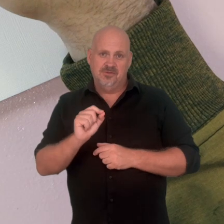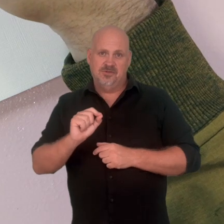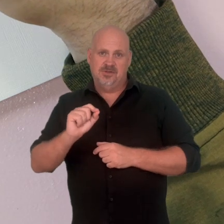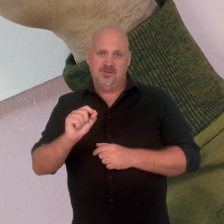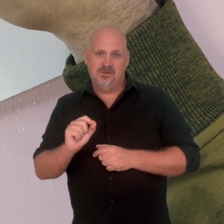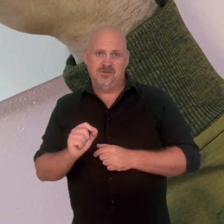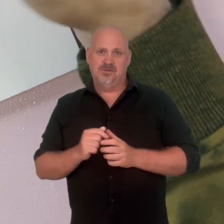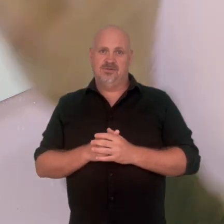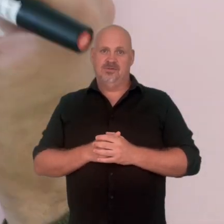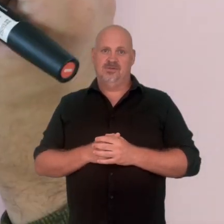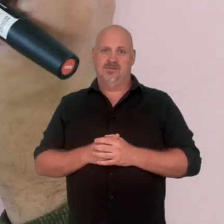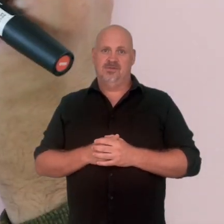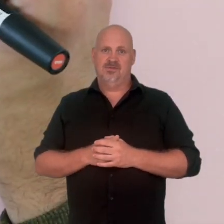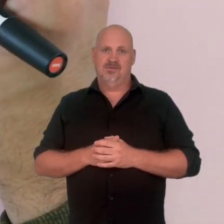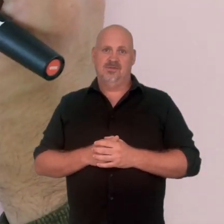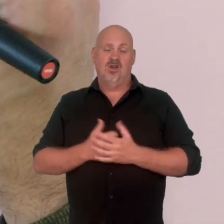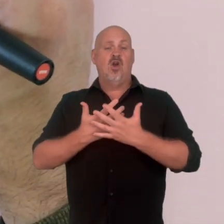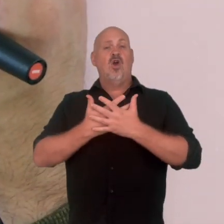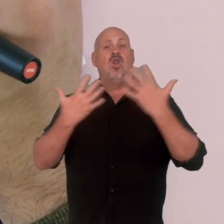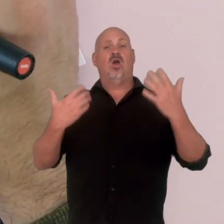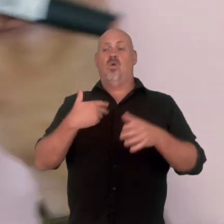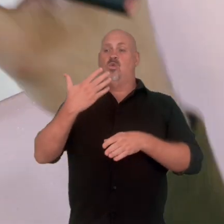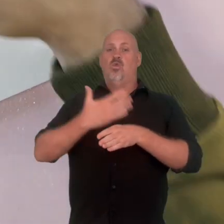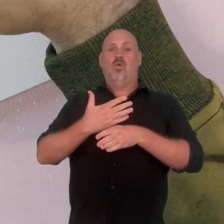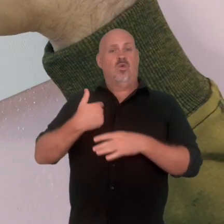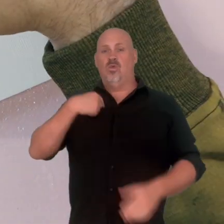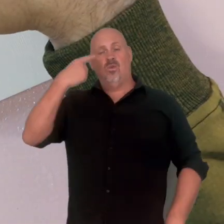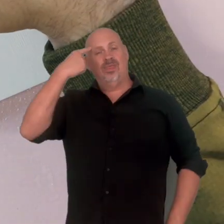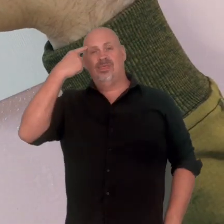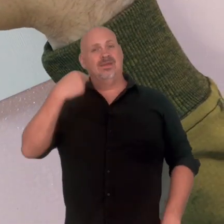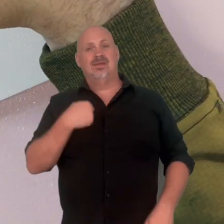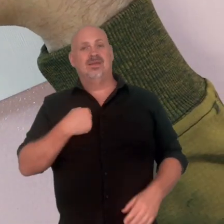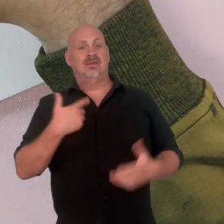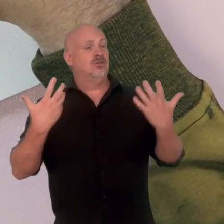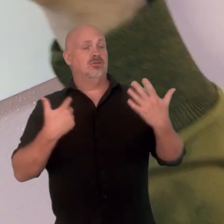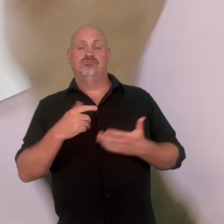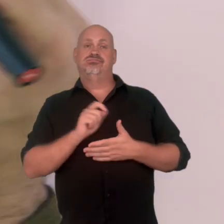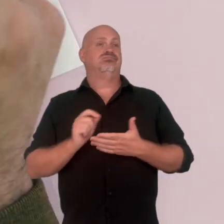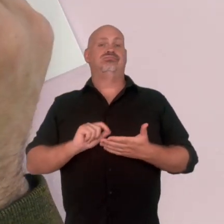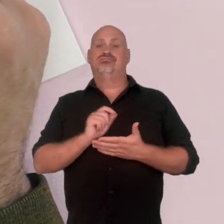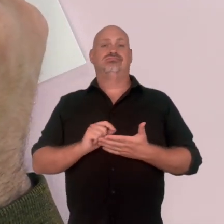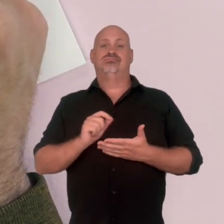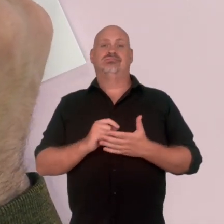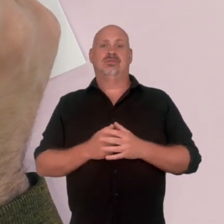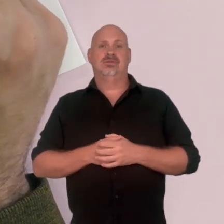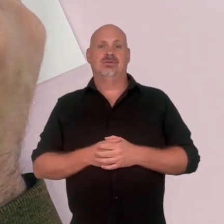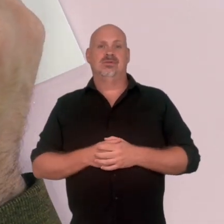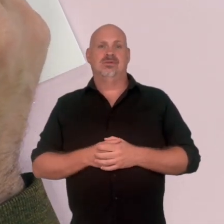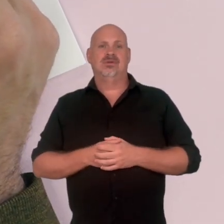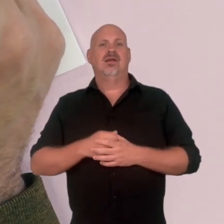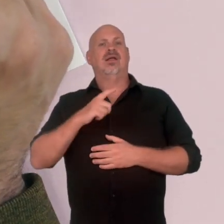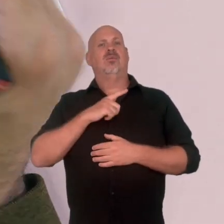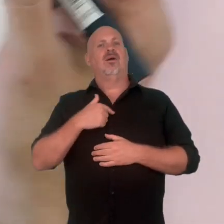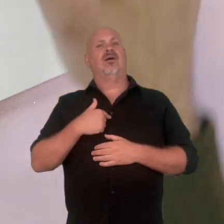and a lot of the work actually is subconscious, you know, and that's why I think for